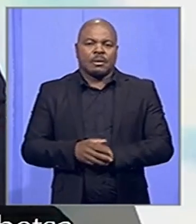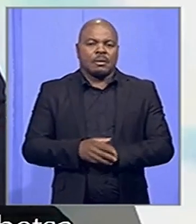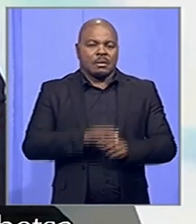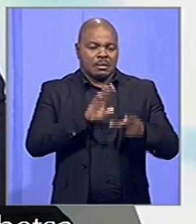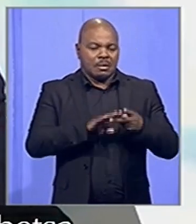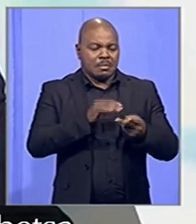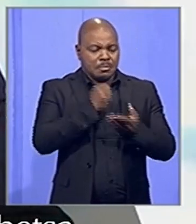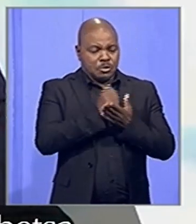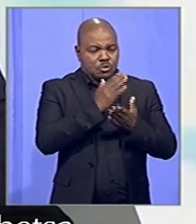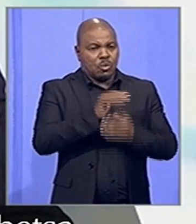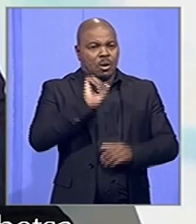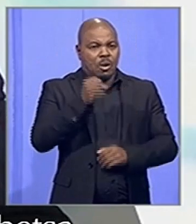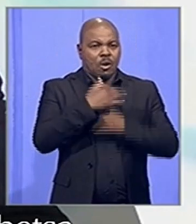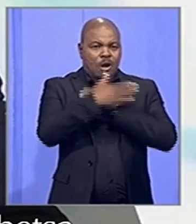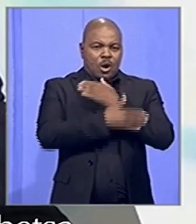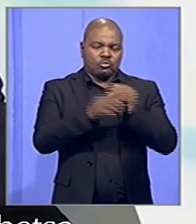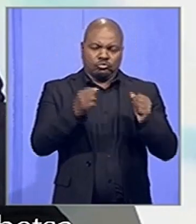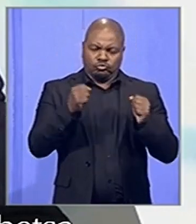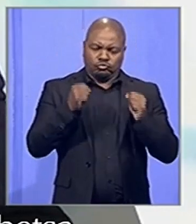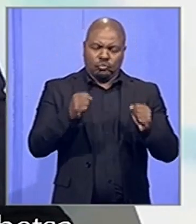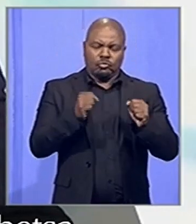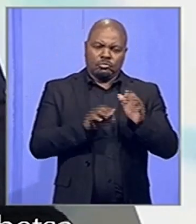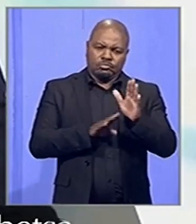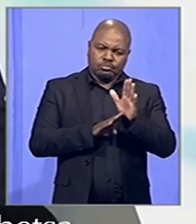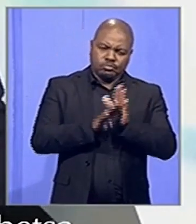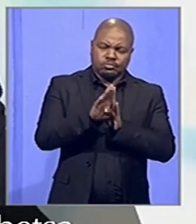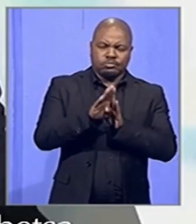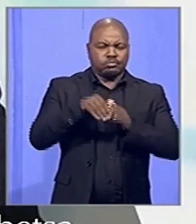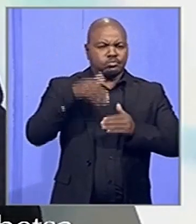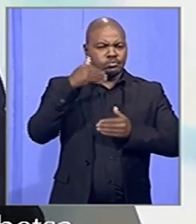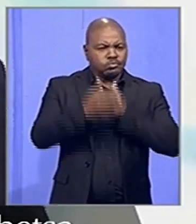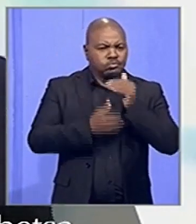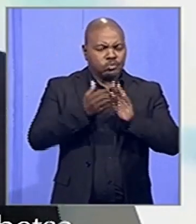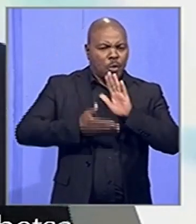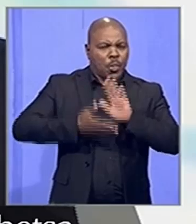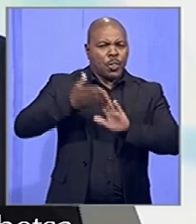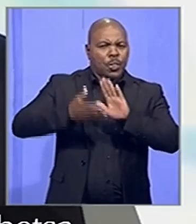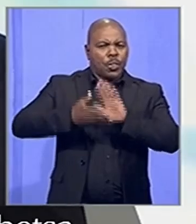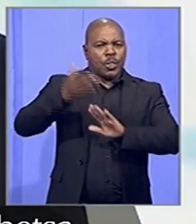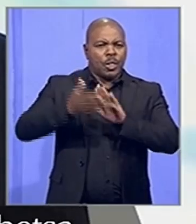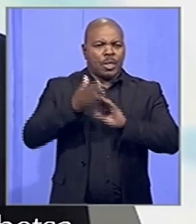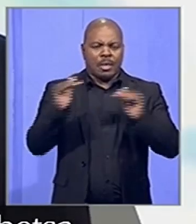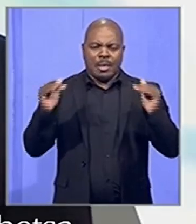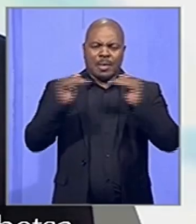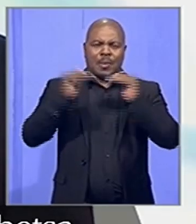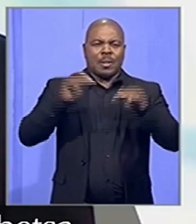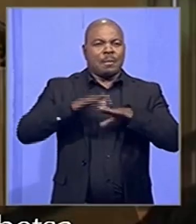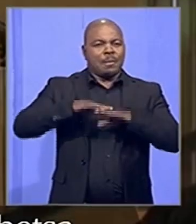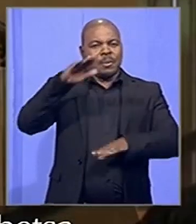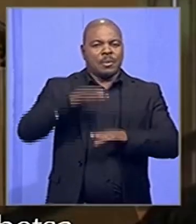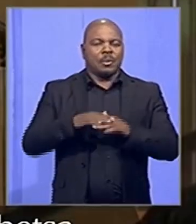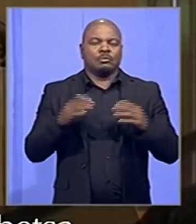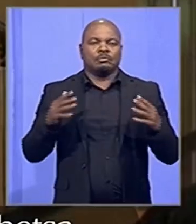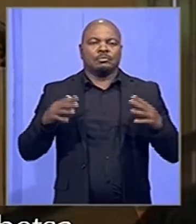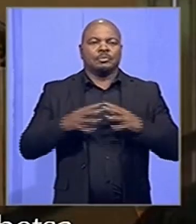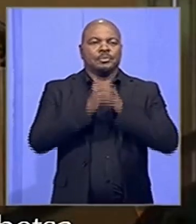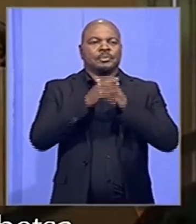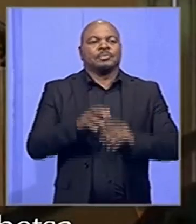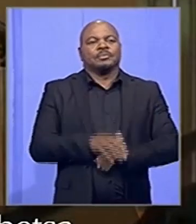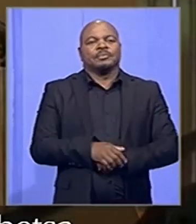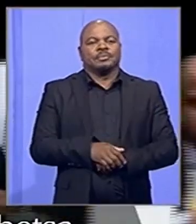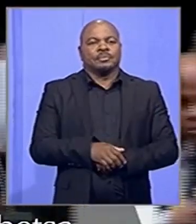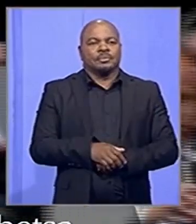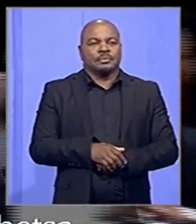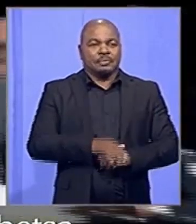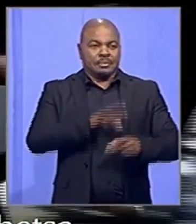country stronger, more resilient, more equal, and more united. Ha thasello e